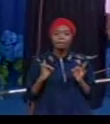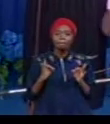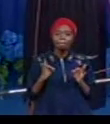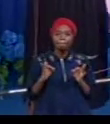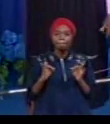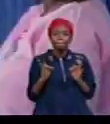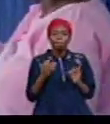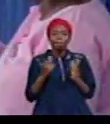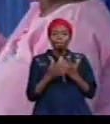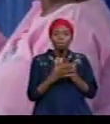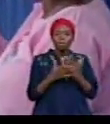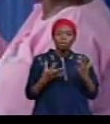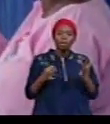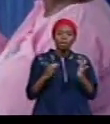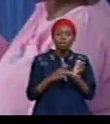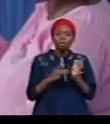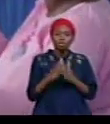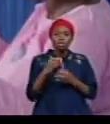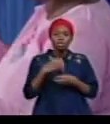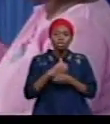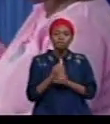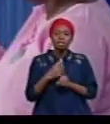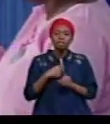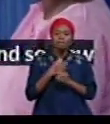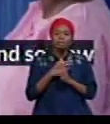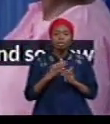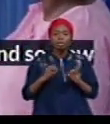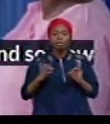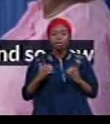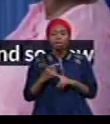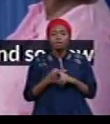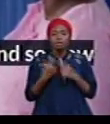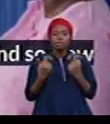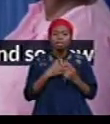of Jesus. The blood of Jesus set me